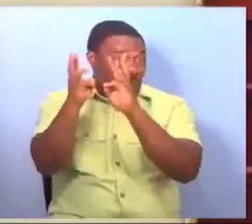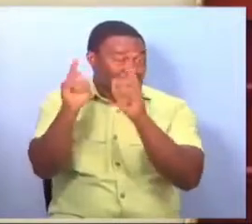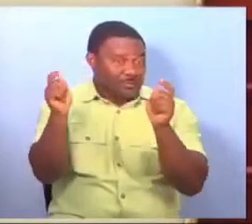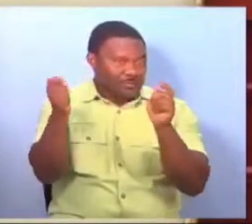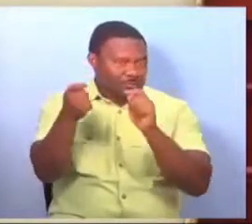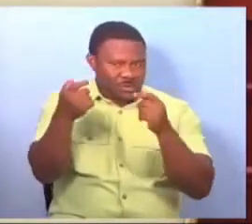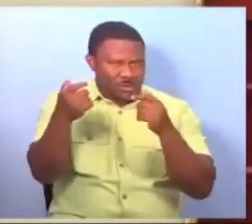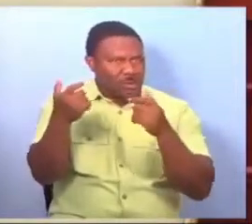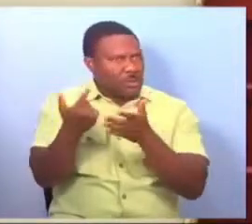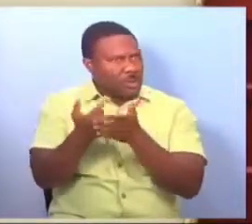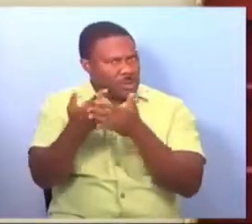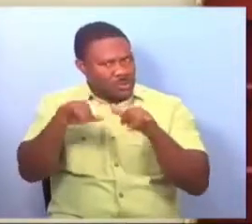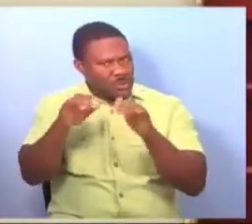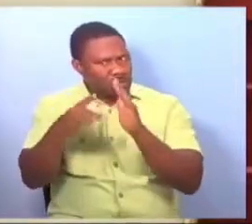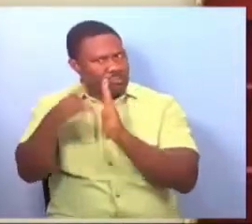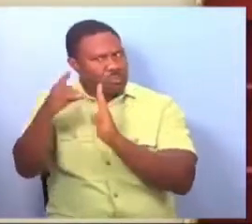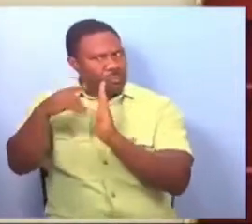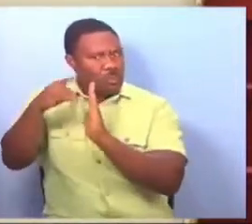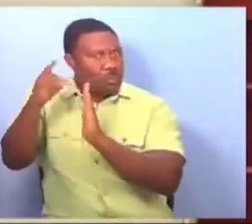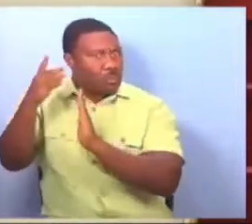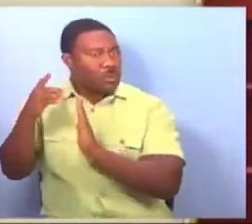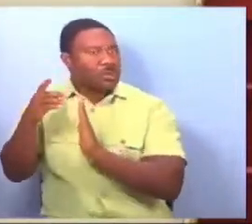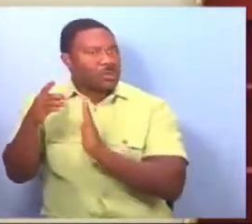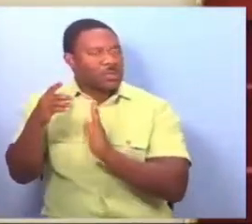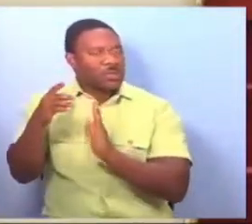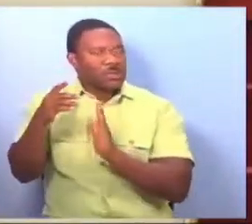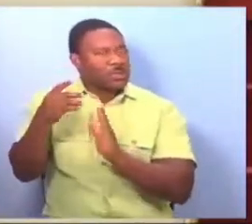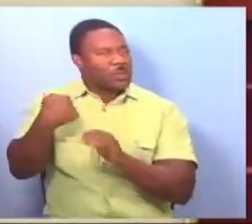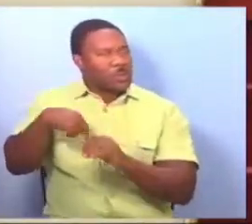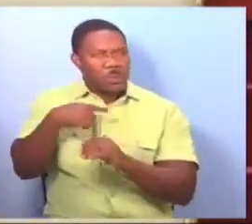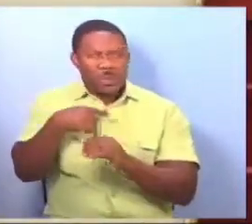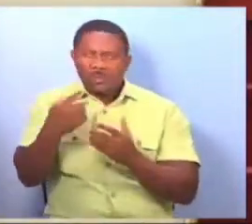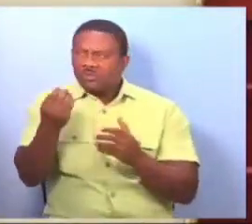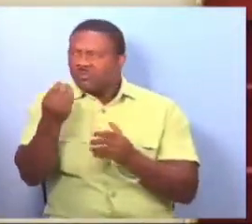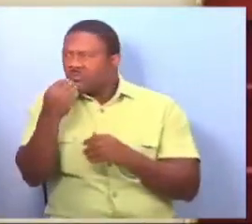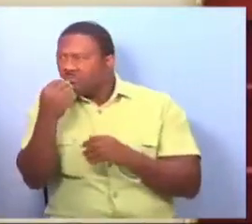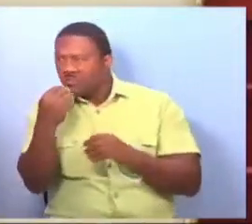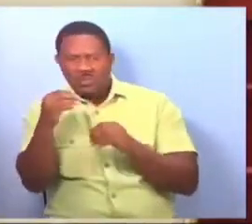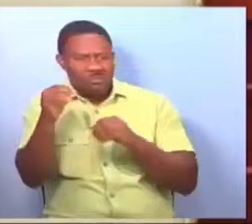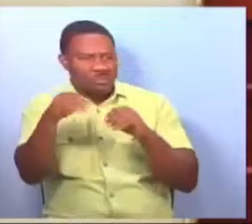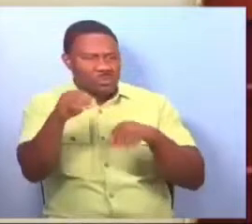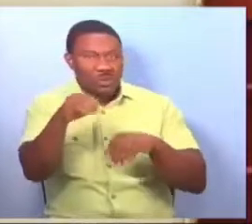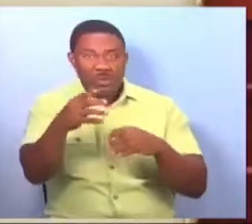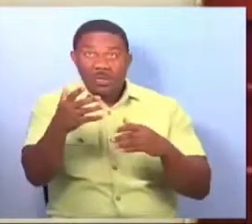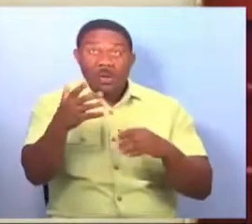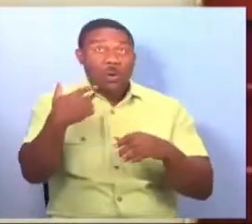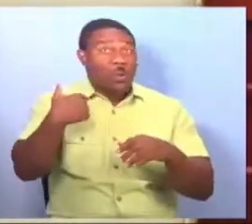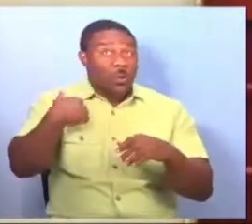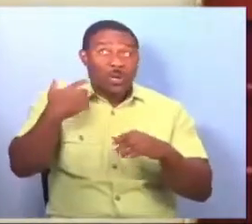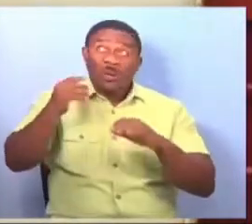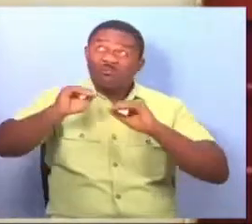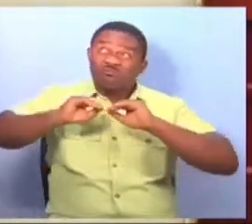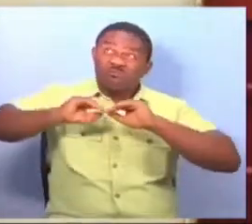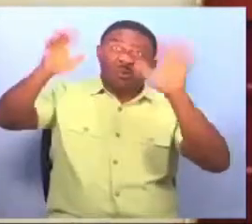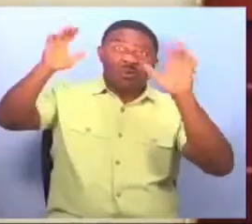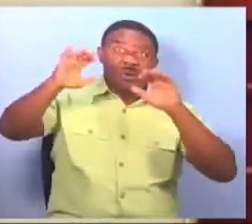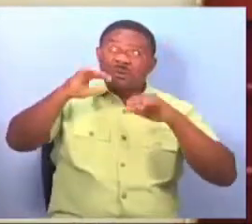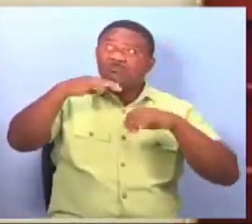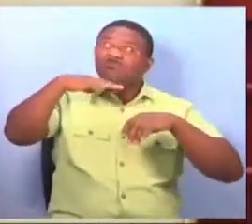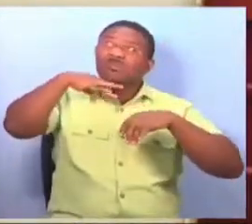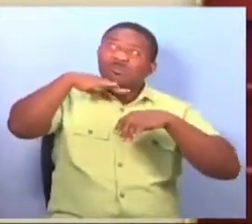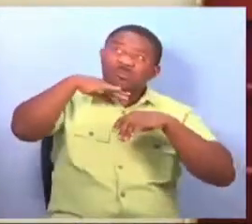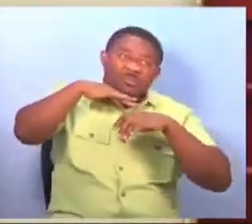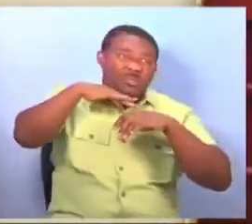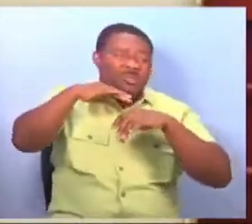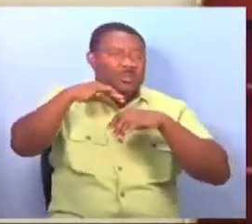developing country, Ghana is one of the smallest contributors to greenhouse emissions and pollution of the